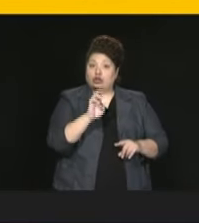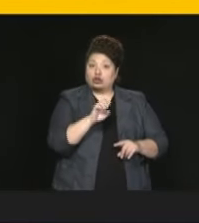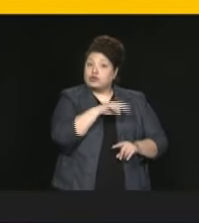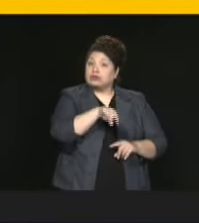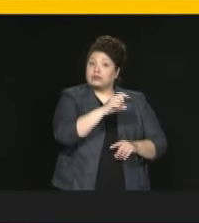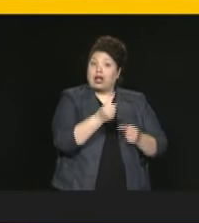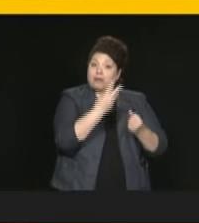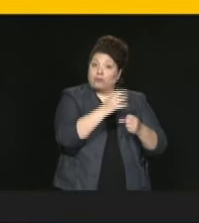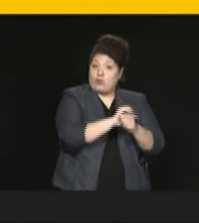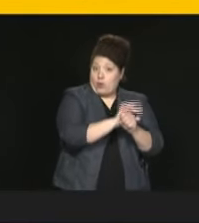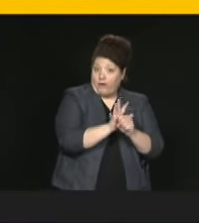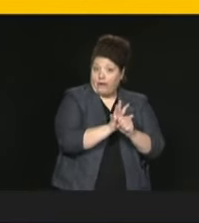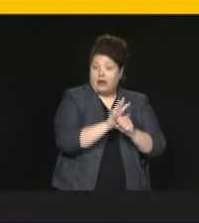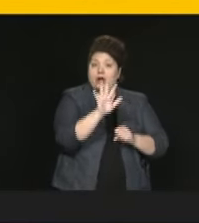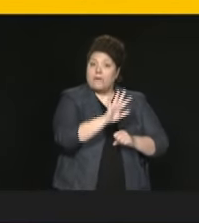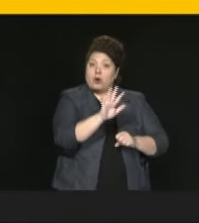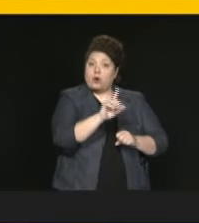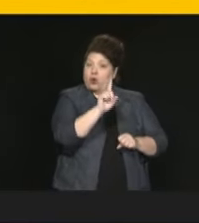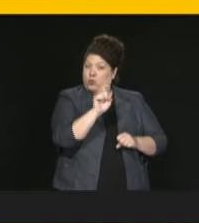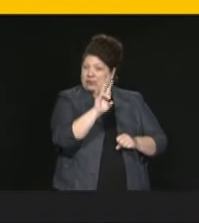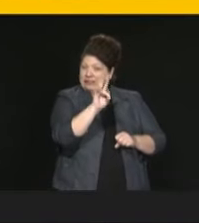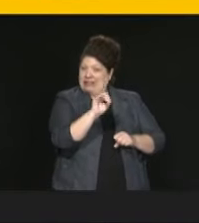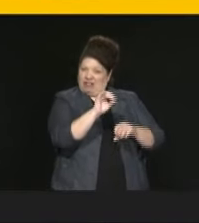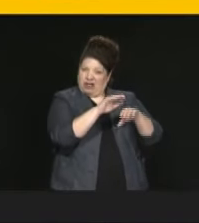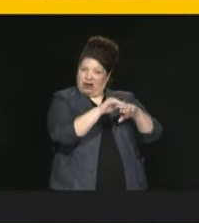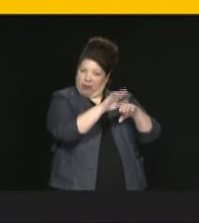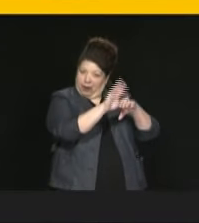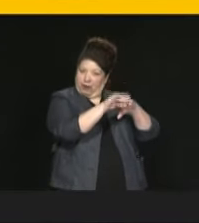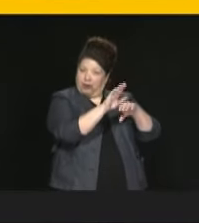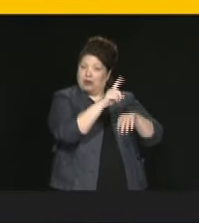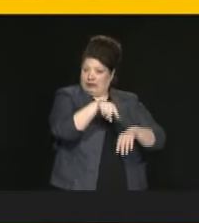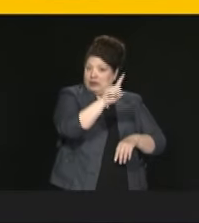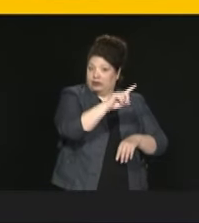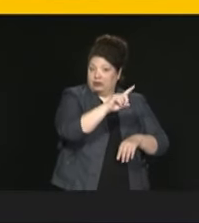plus. Of that, there are 16